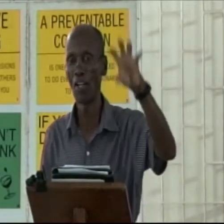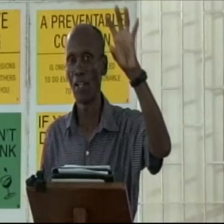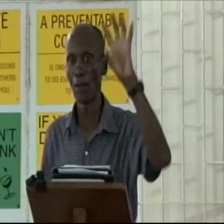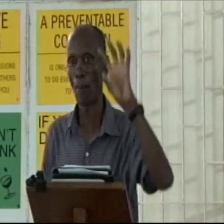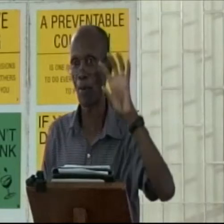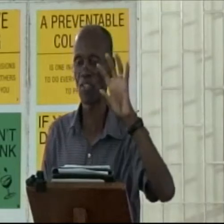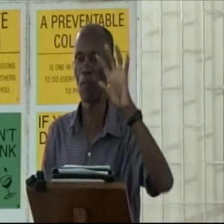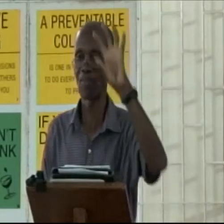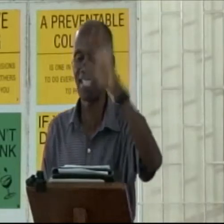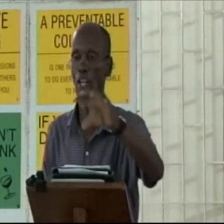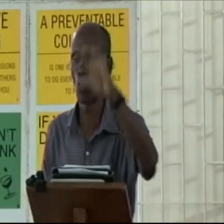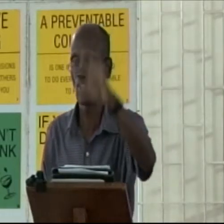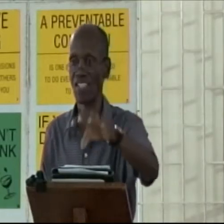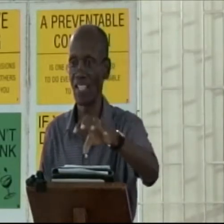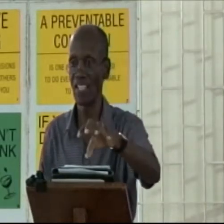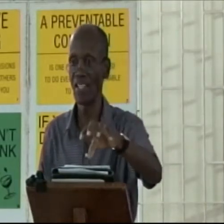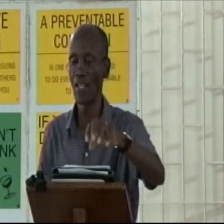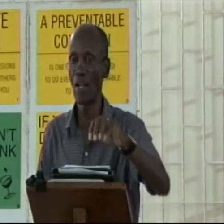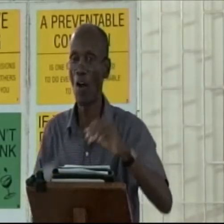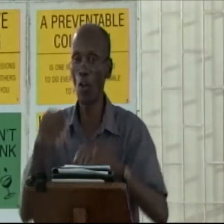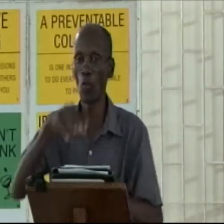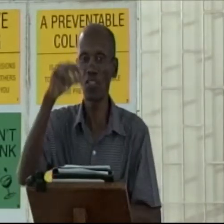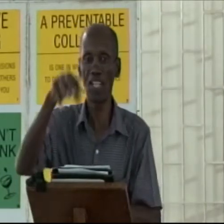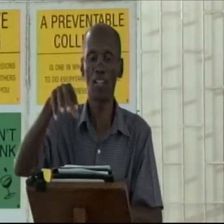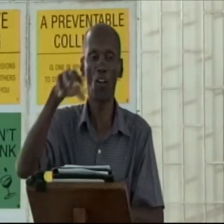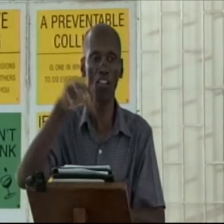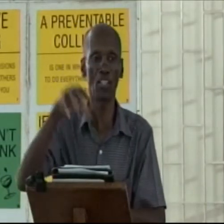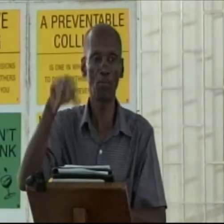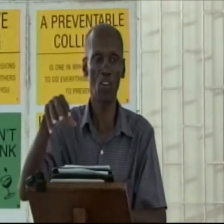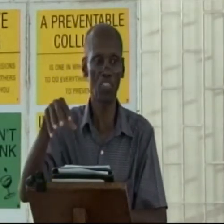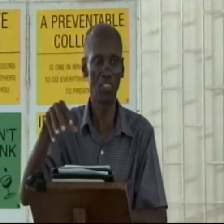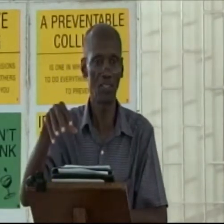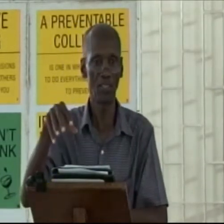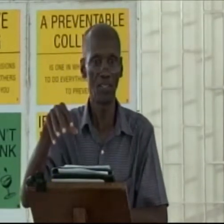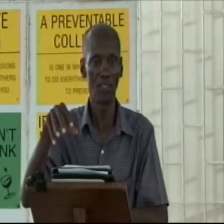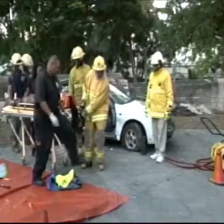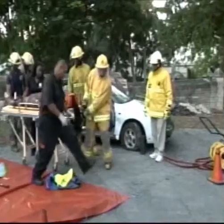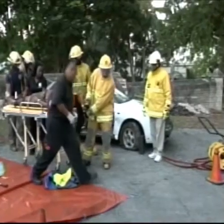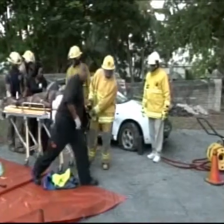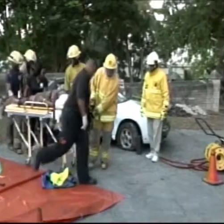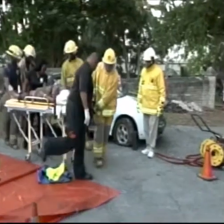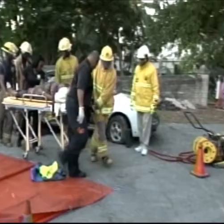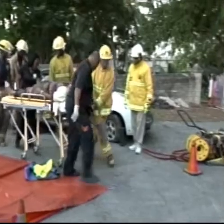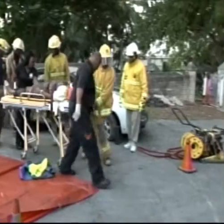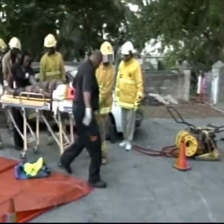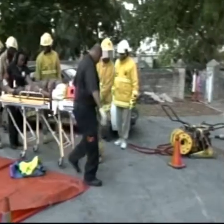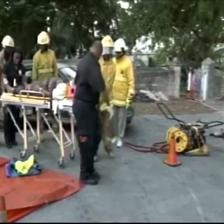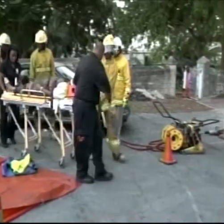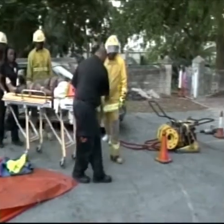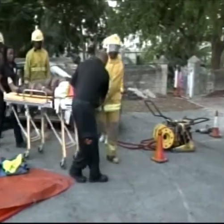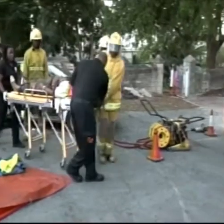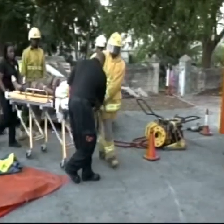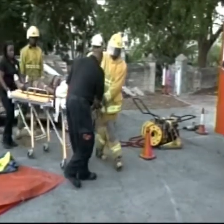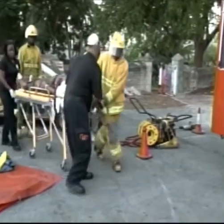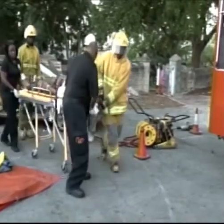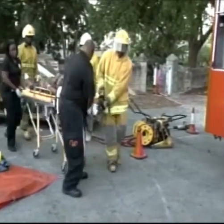block a person from seeing a road sign, all those things are causing obstruction. Similar programs could be rolled out in the future as